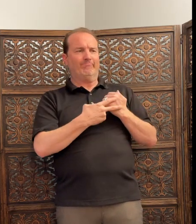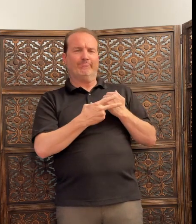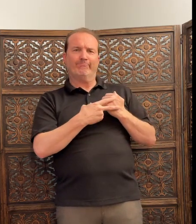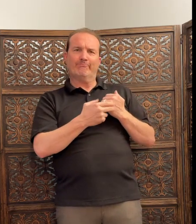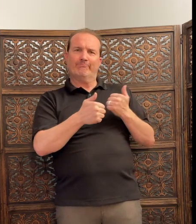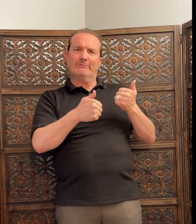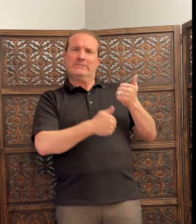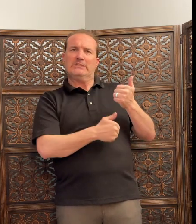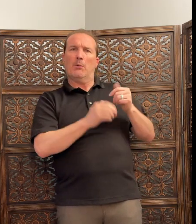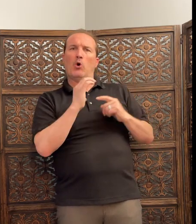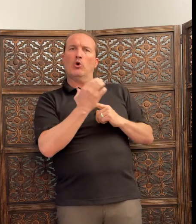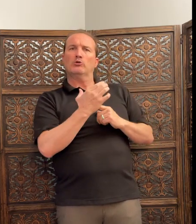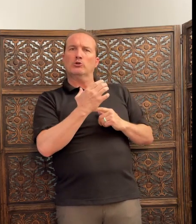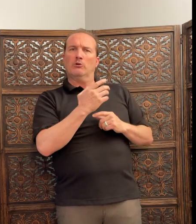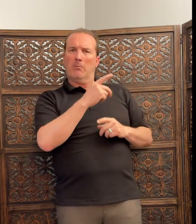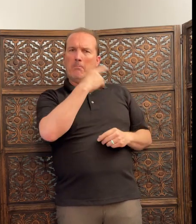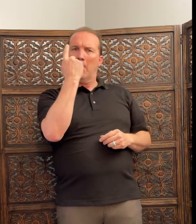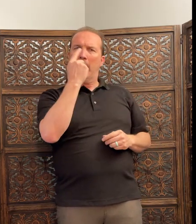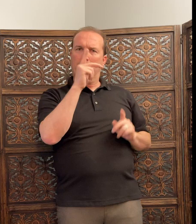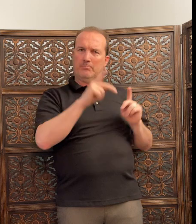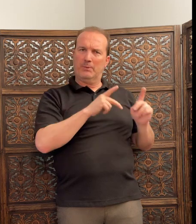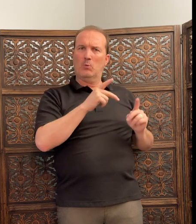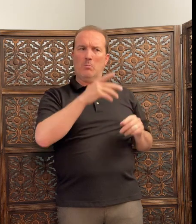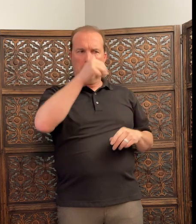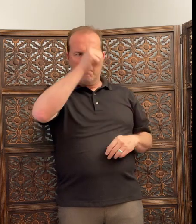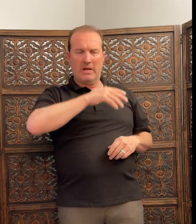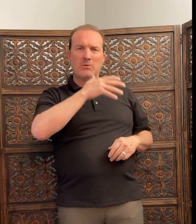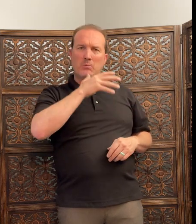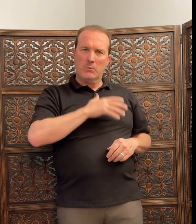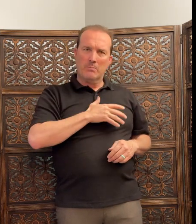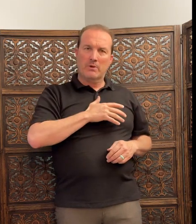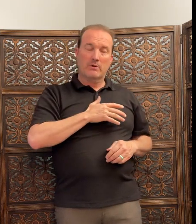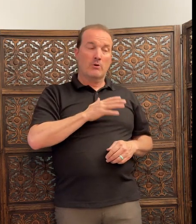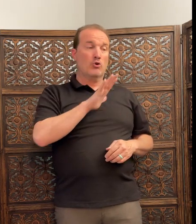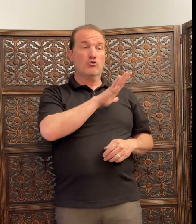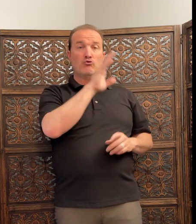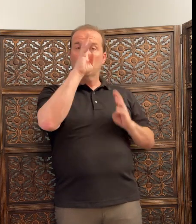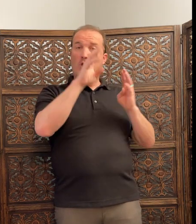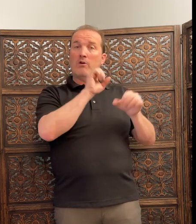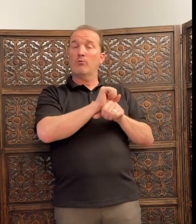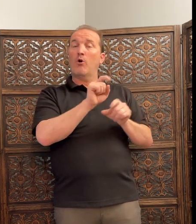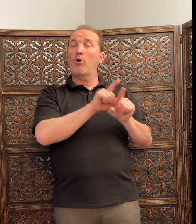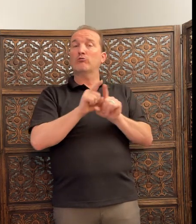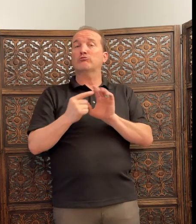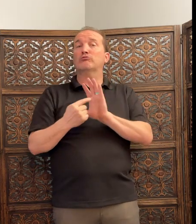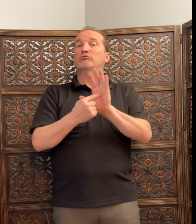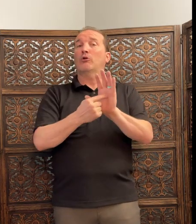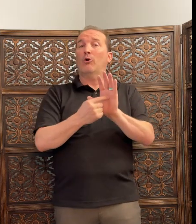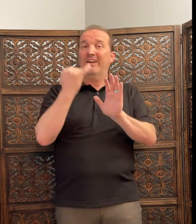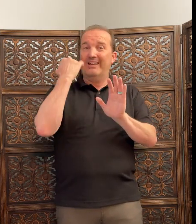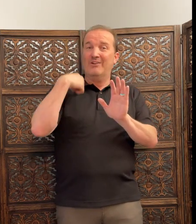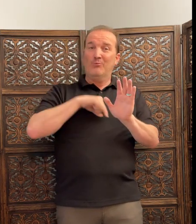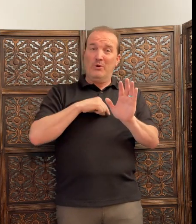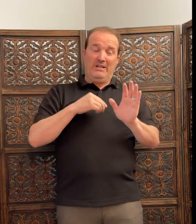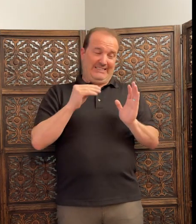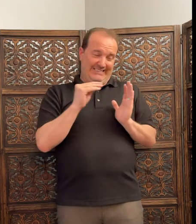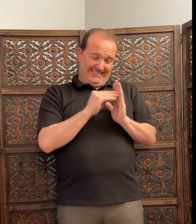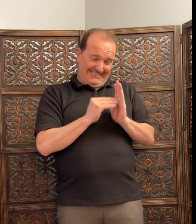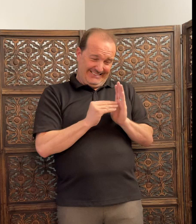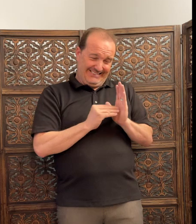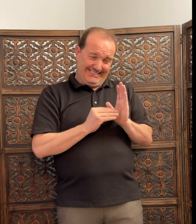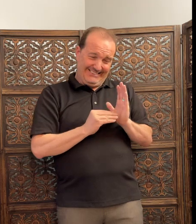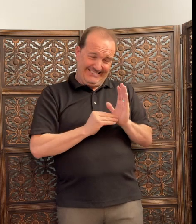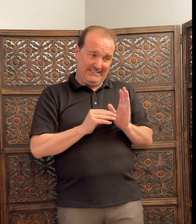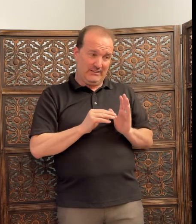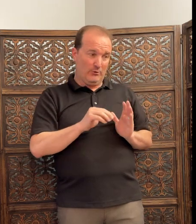preserving Southern Black folk subculture for us and all of us today. Hurston's creative works also demonstrate that by